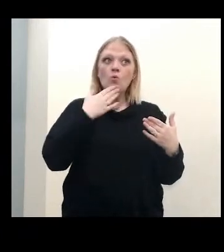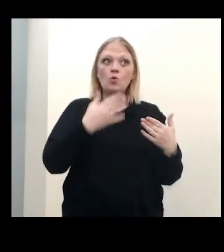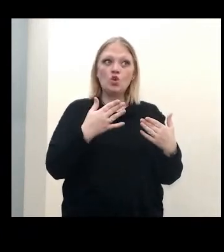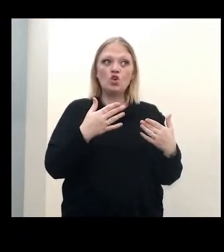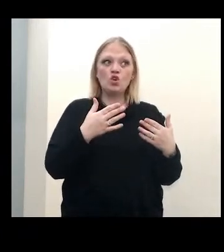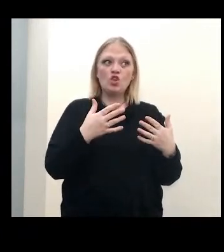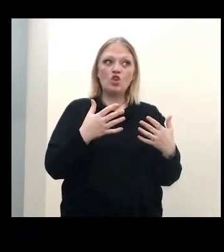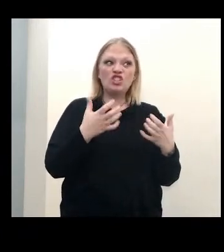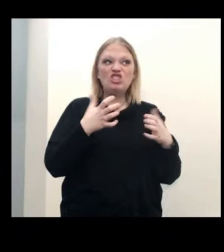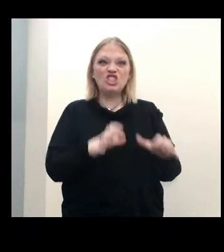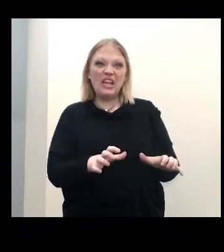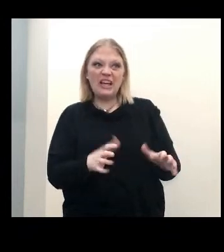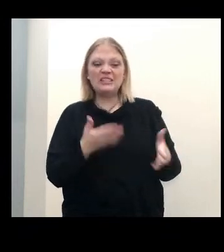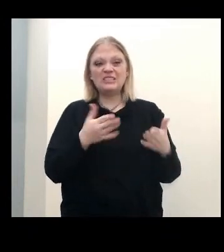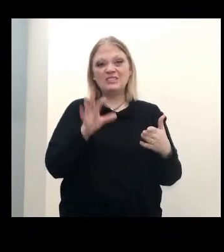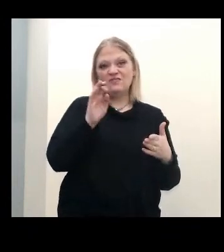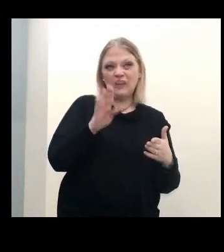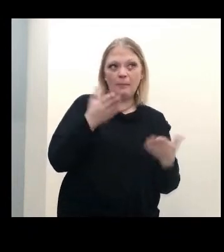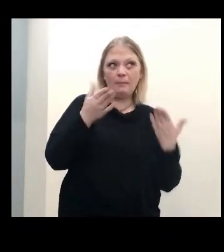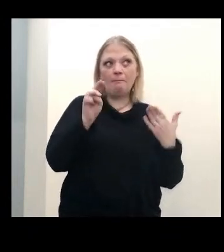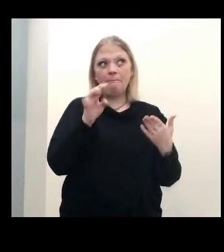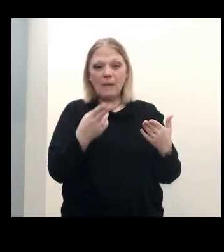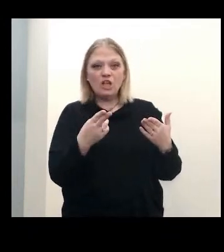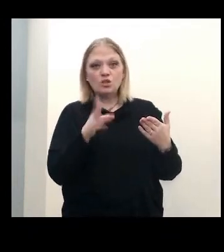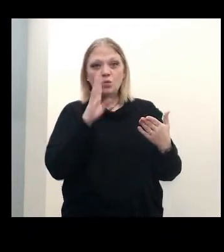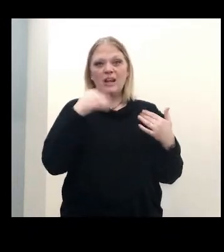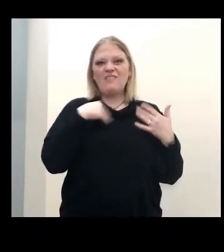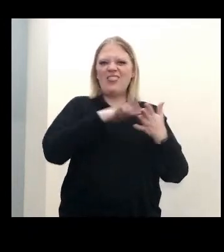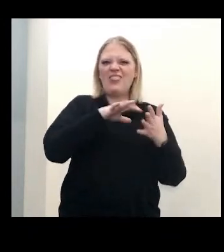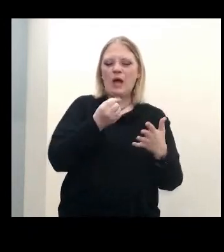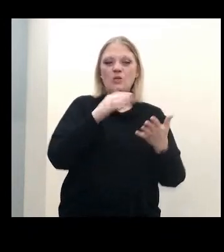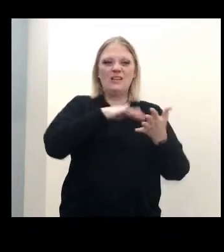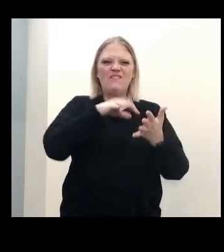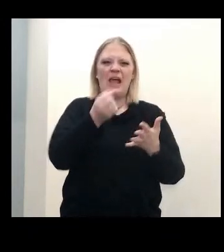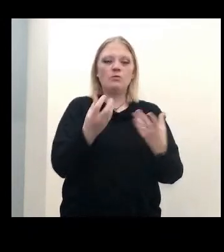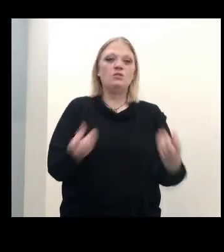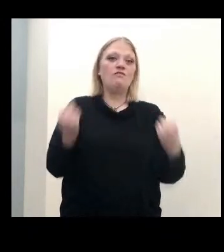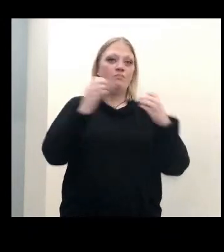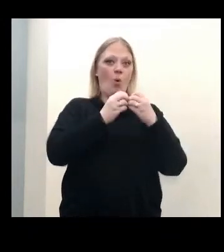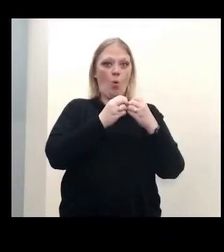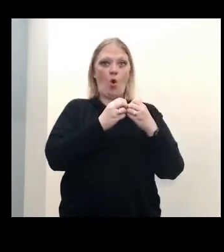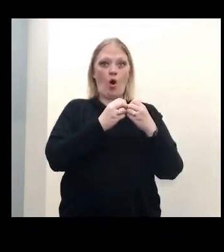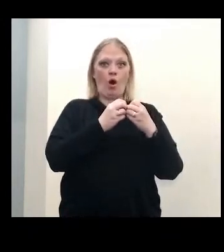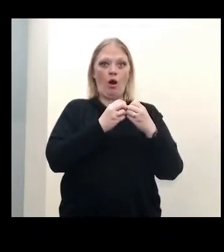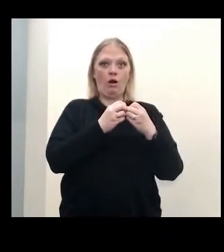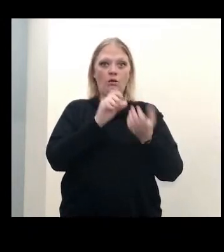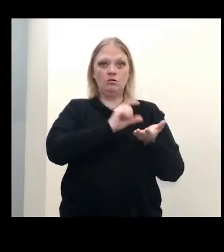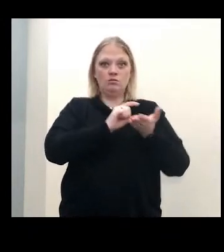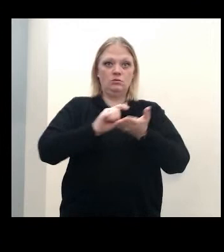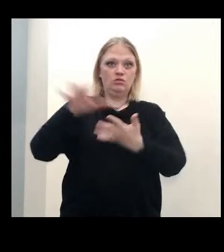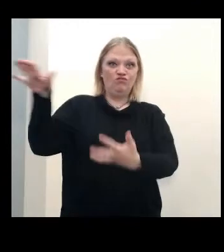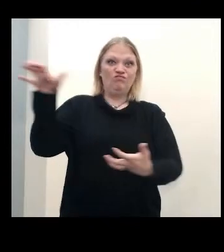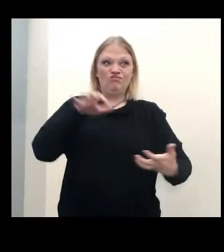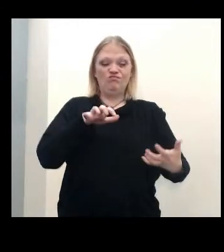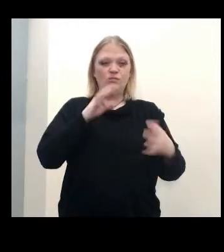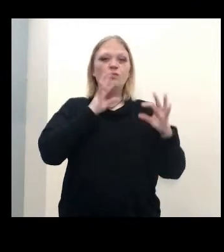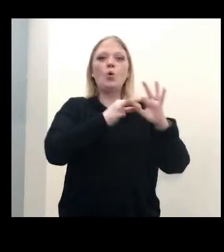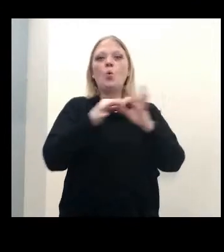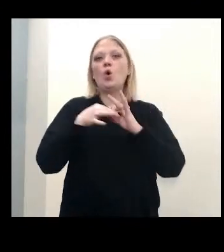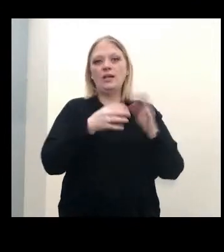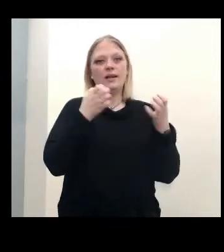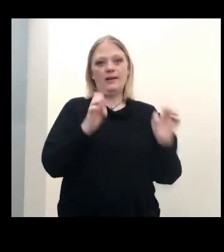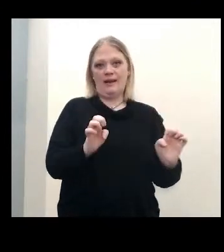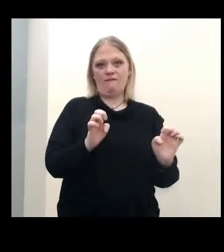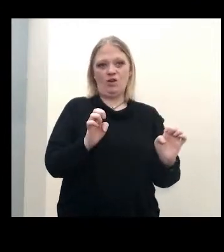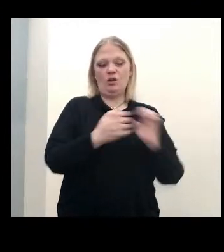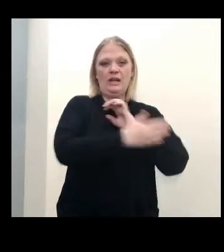not in February, sometime in March, we would have thousands and thousands of more doses. This would be a coordinated effort between the county,